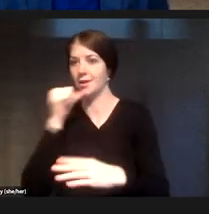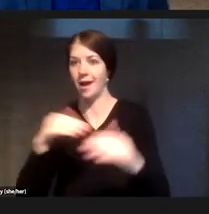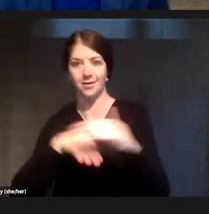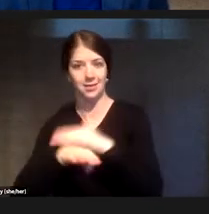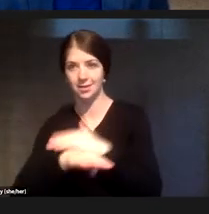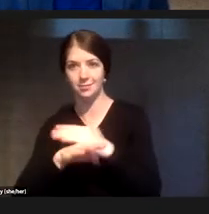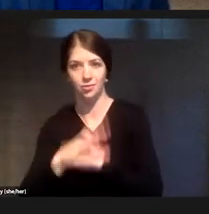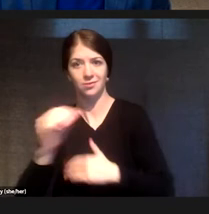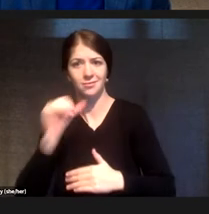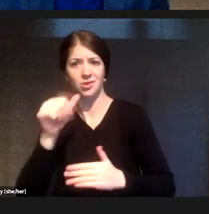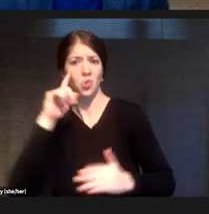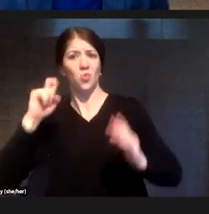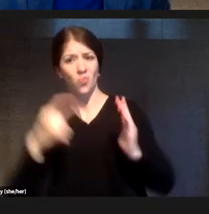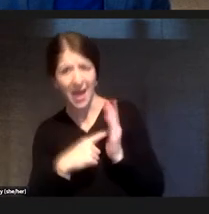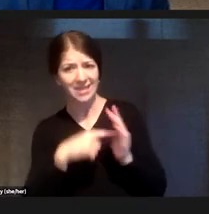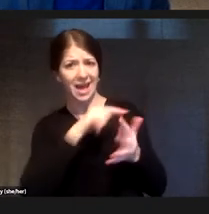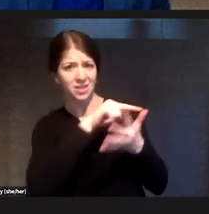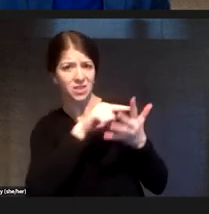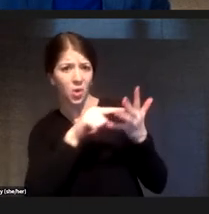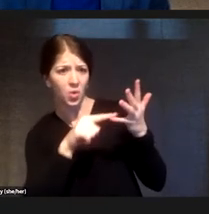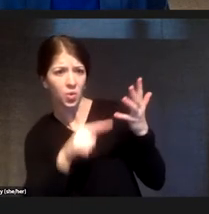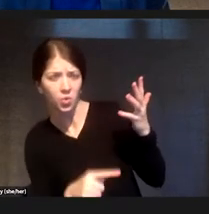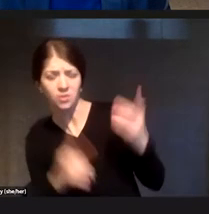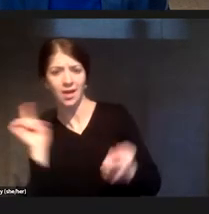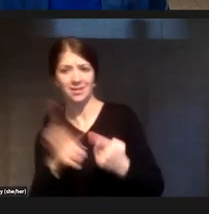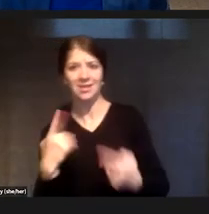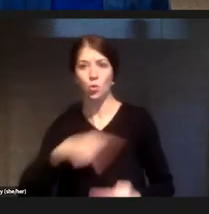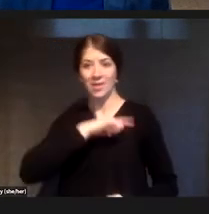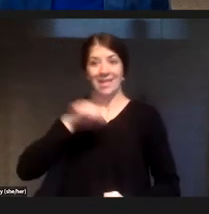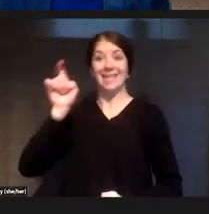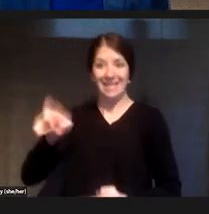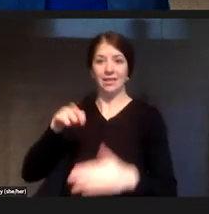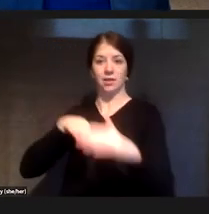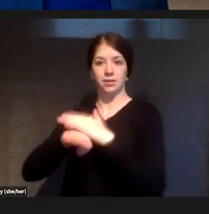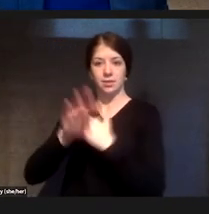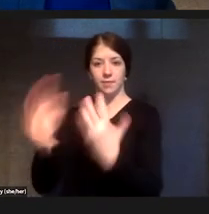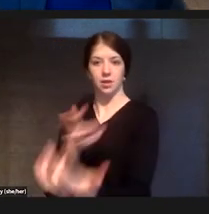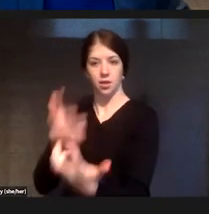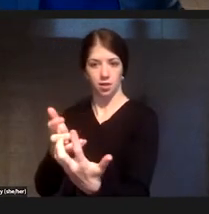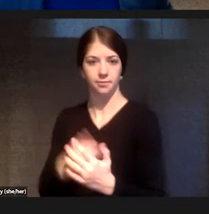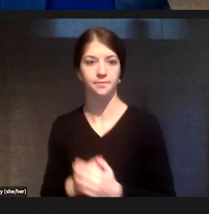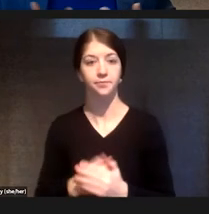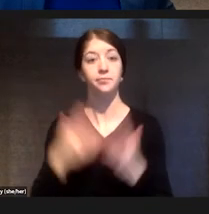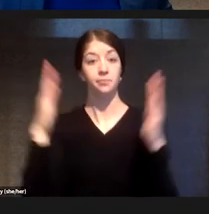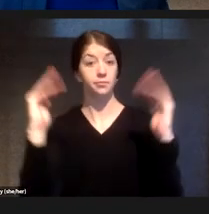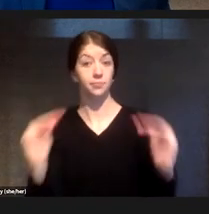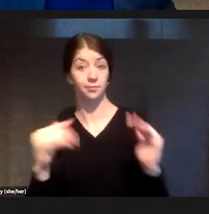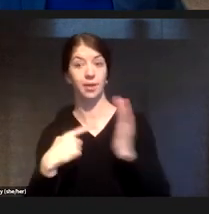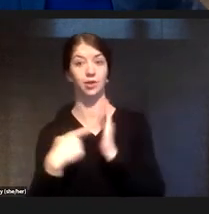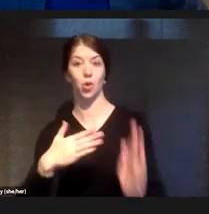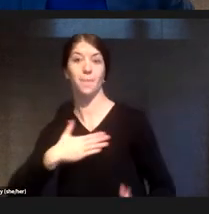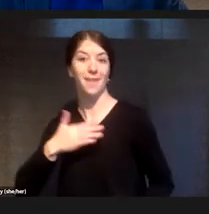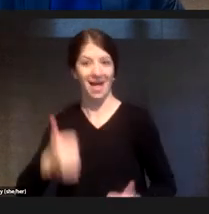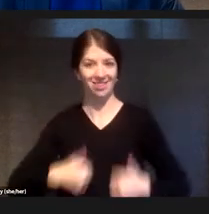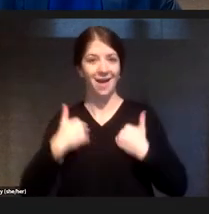recognize those things until we ourselves need some form of accessibility. I go on to this next slide to show what my life had